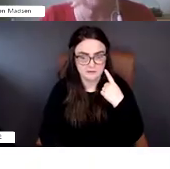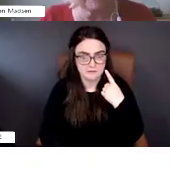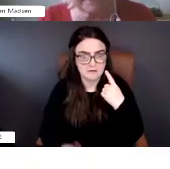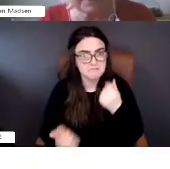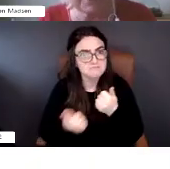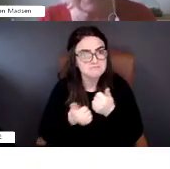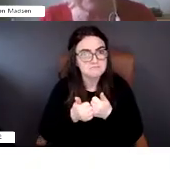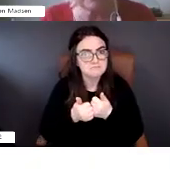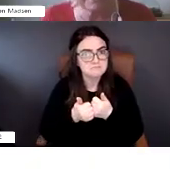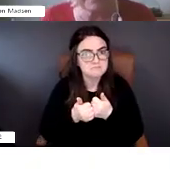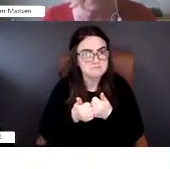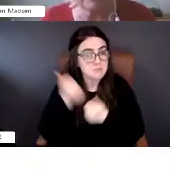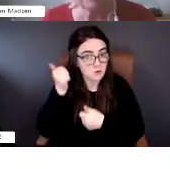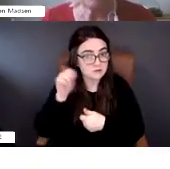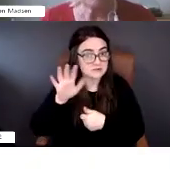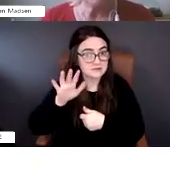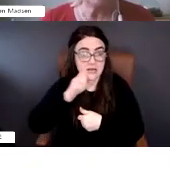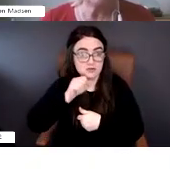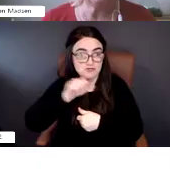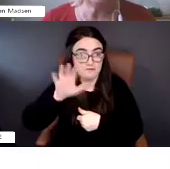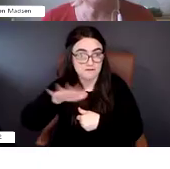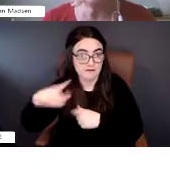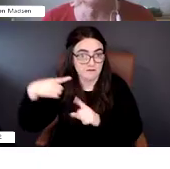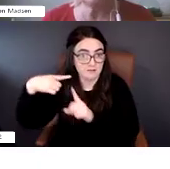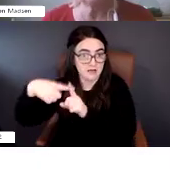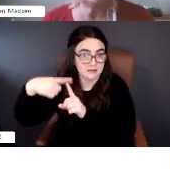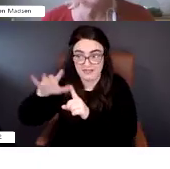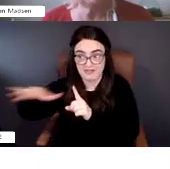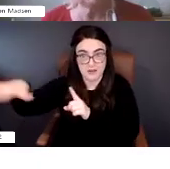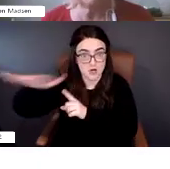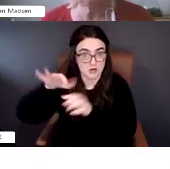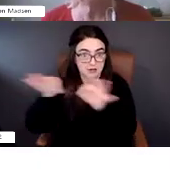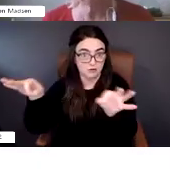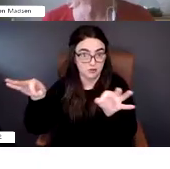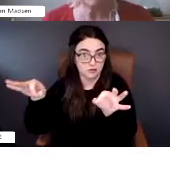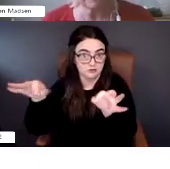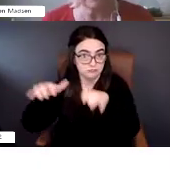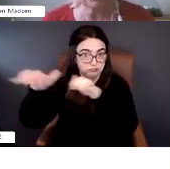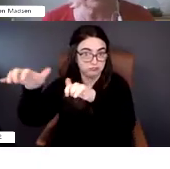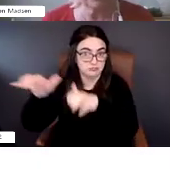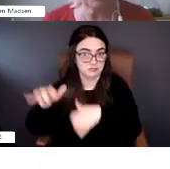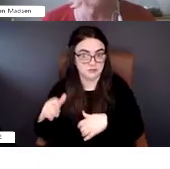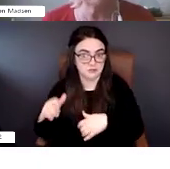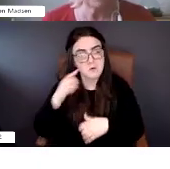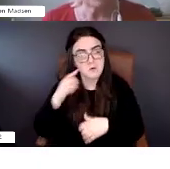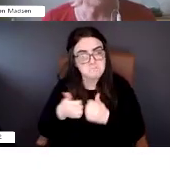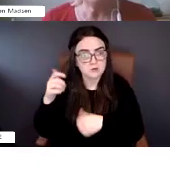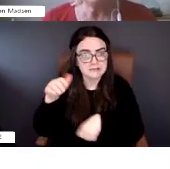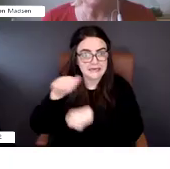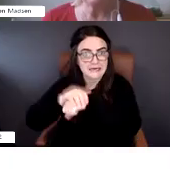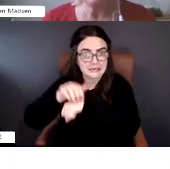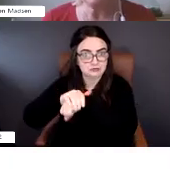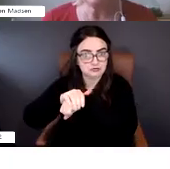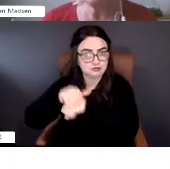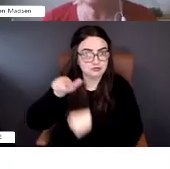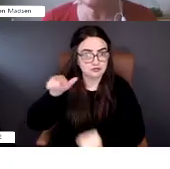55 plus community in Ontario. That said, the vast majority were the English version. We